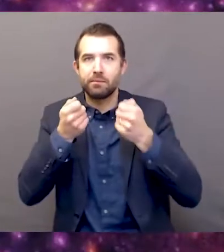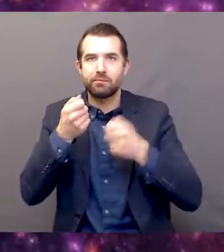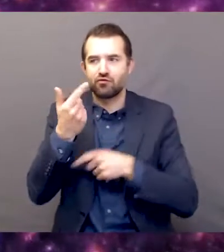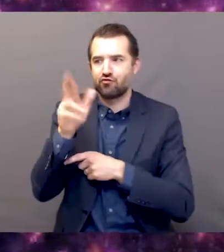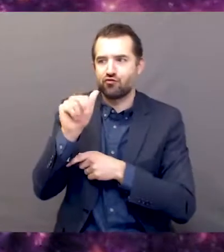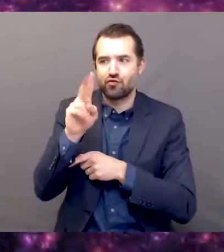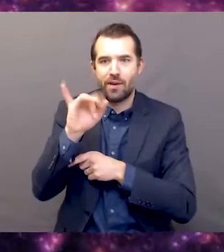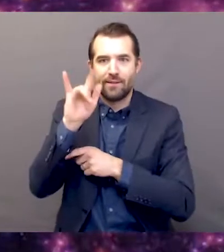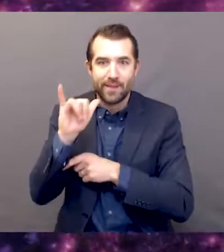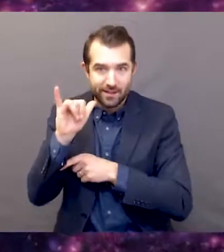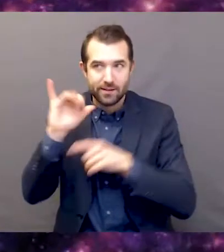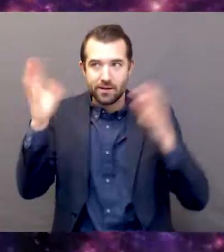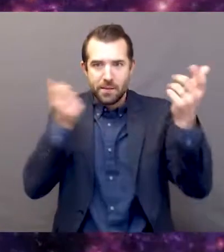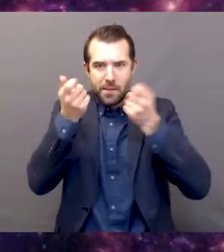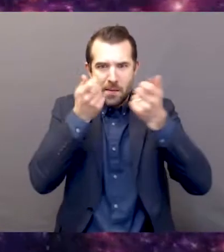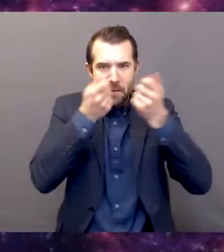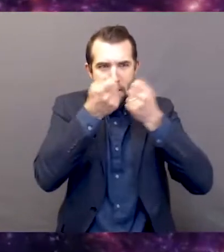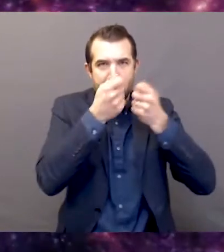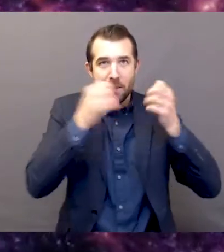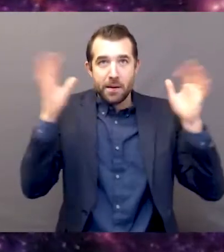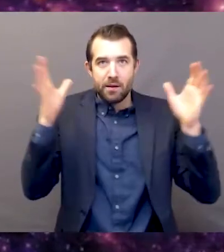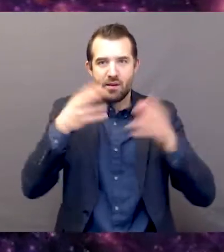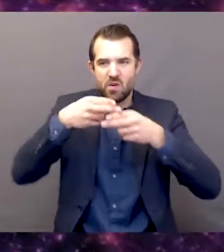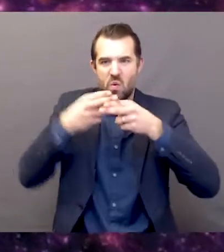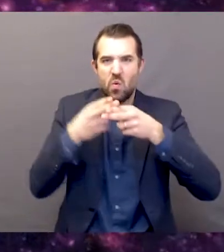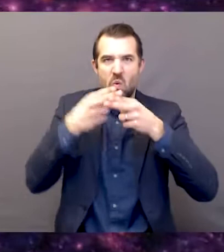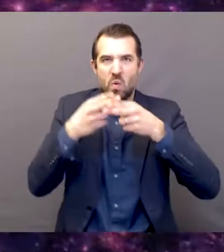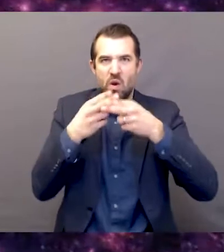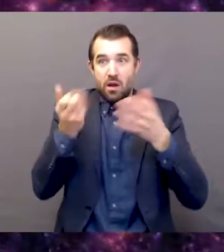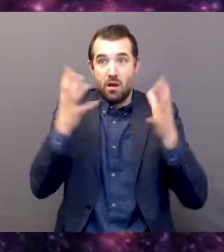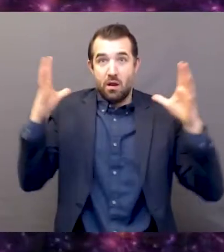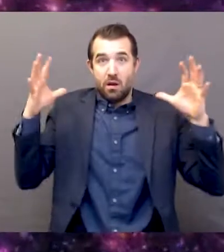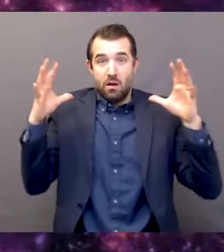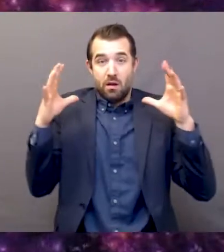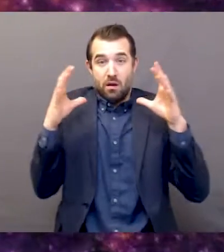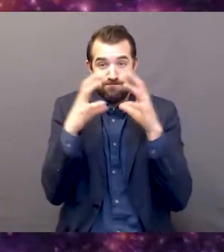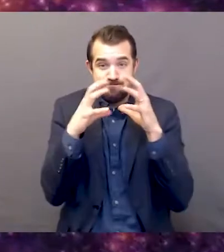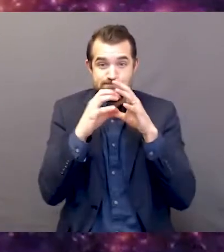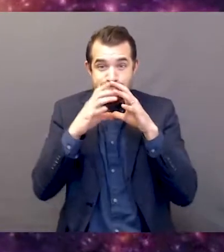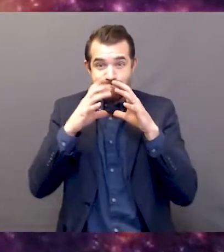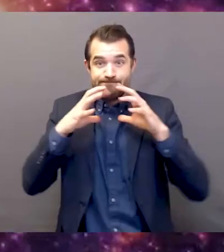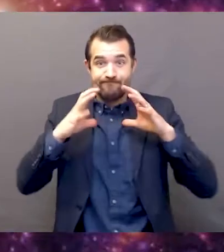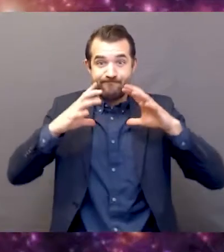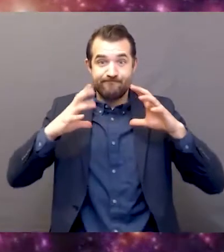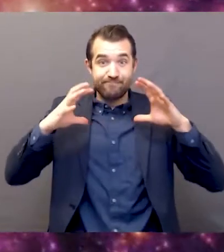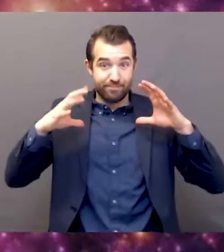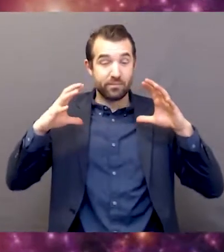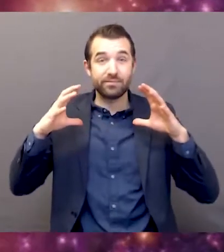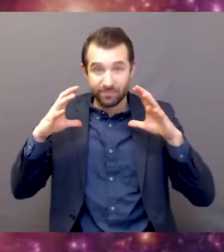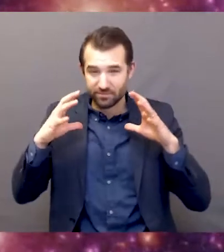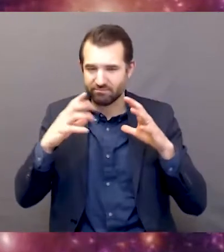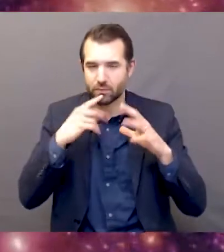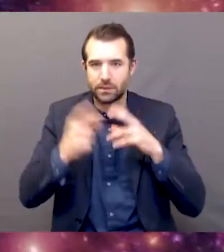gravity. The matter fell toward these regions of excess density, and as the density contrast grew even larger, so